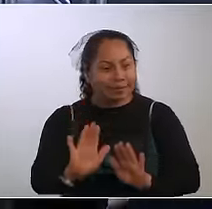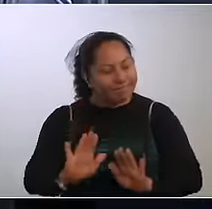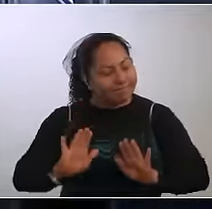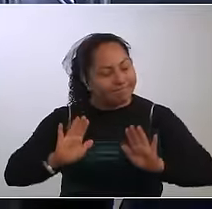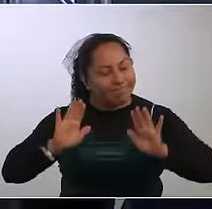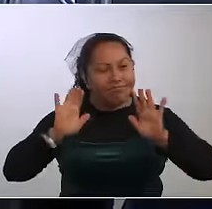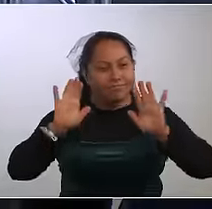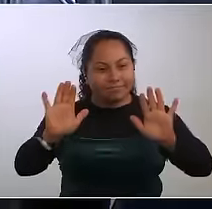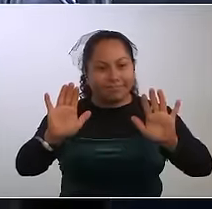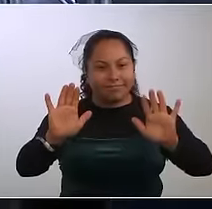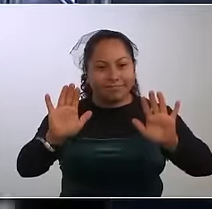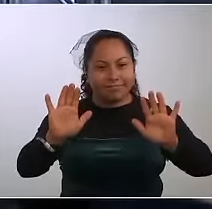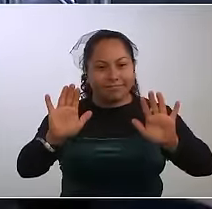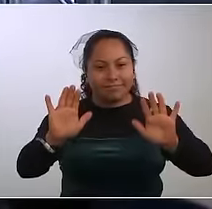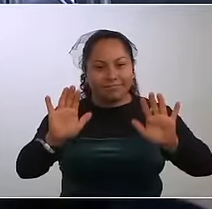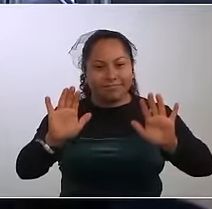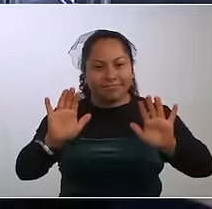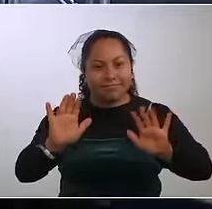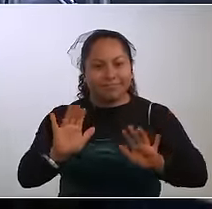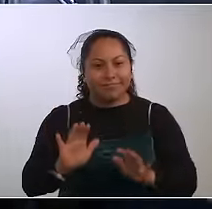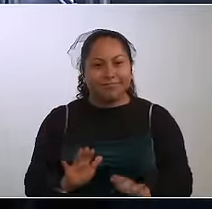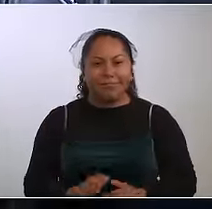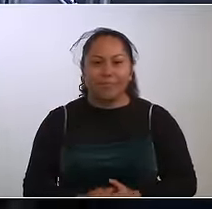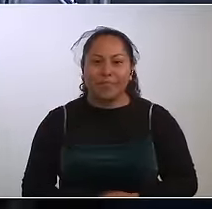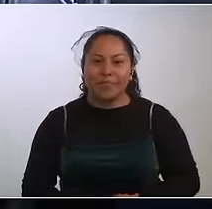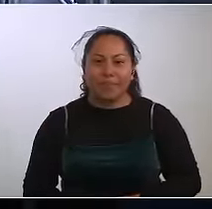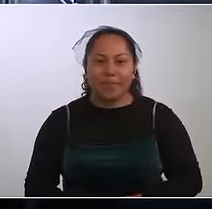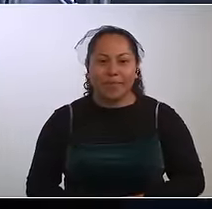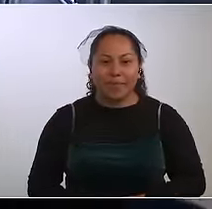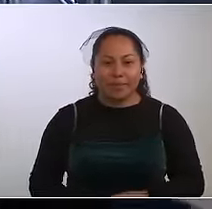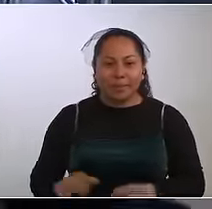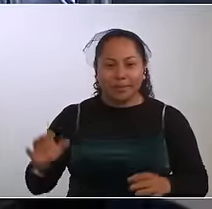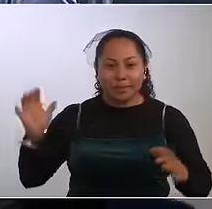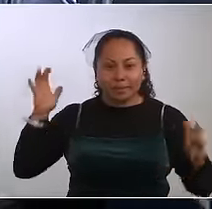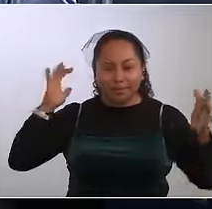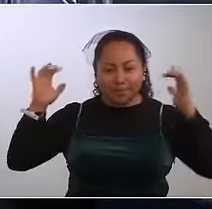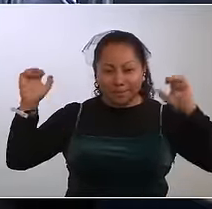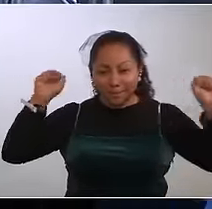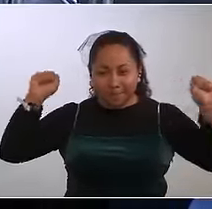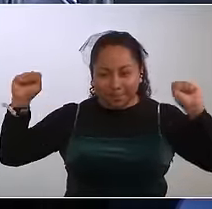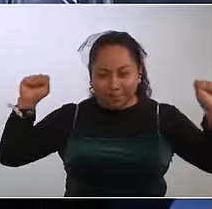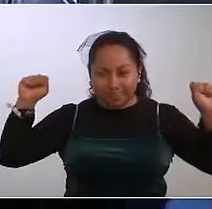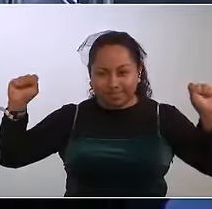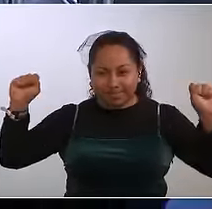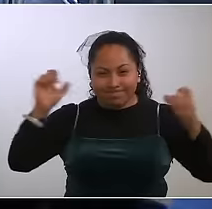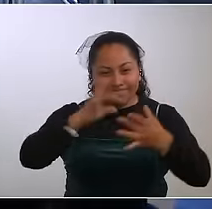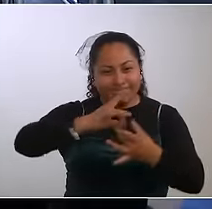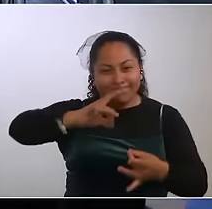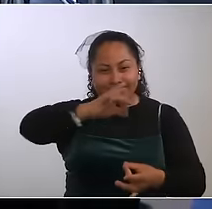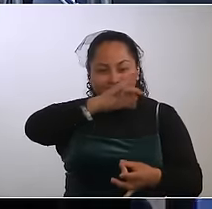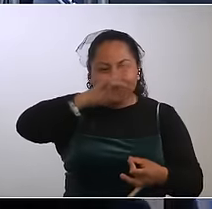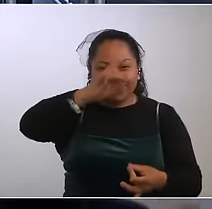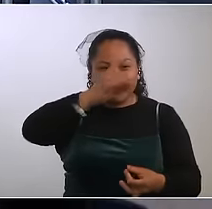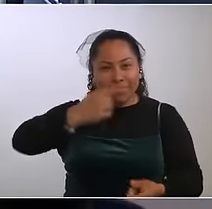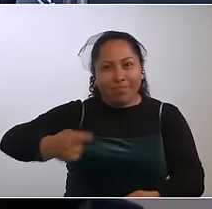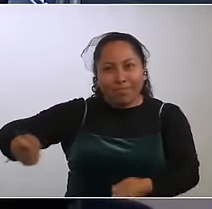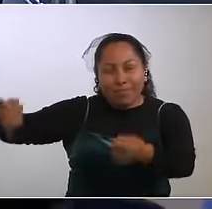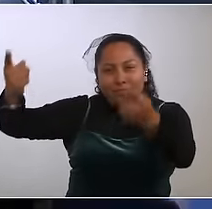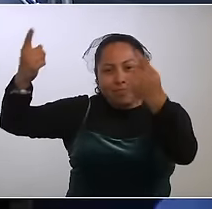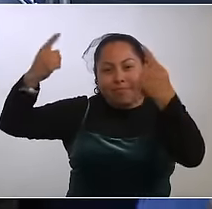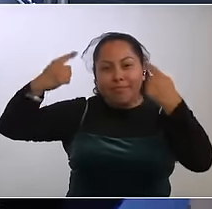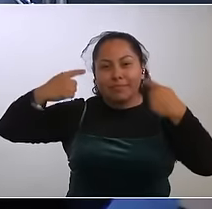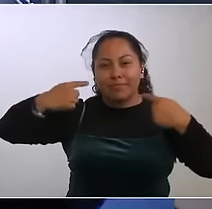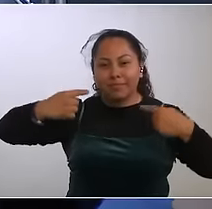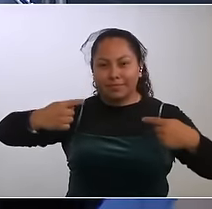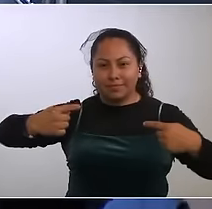Hermanos, créanlo. Ahí viene el sonido del Espíritu Santo sobre toda la asamblea apostólica alrededor de todo